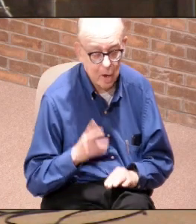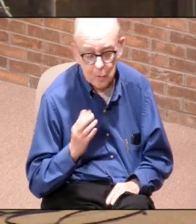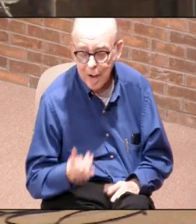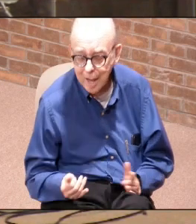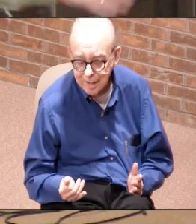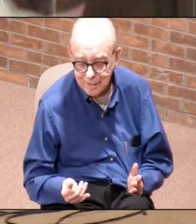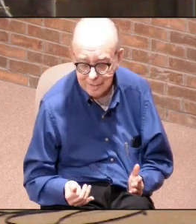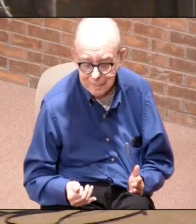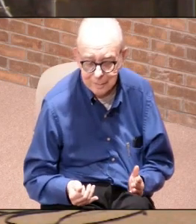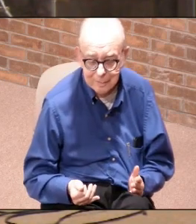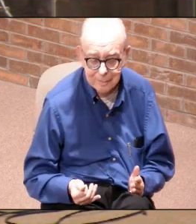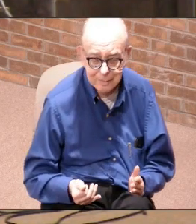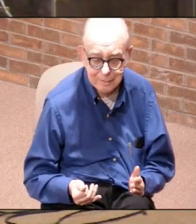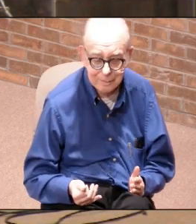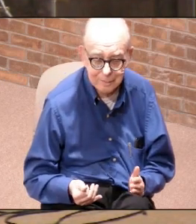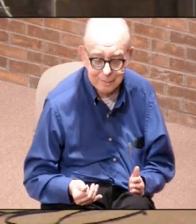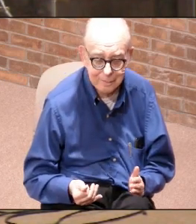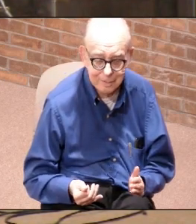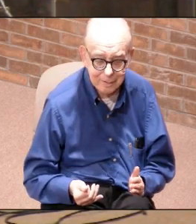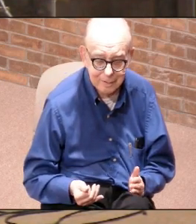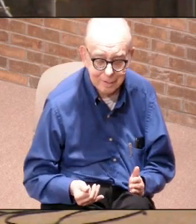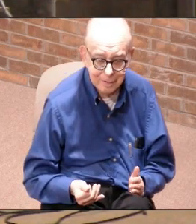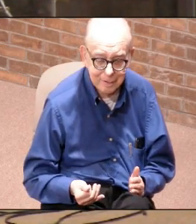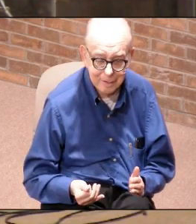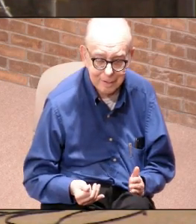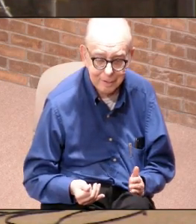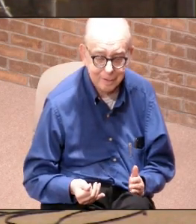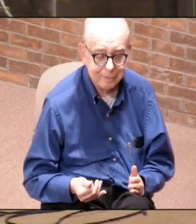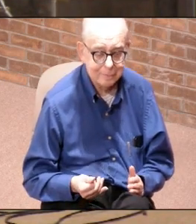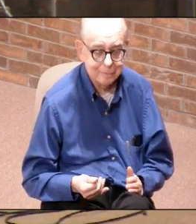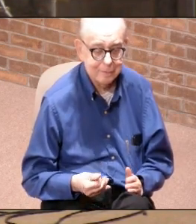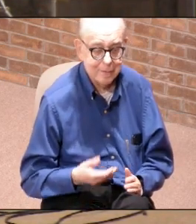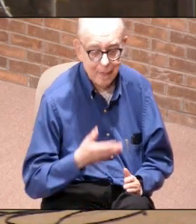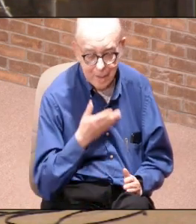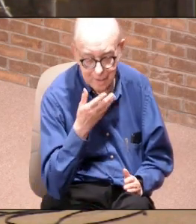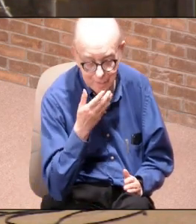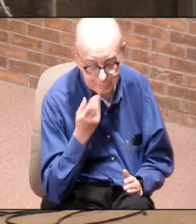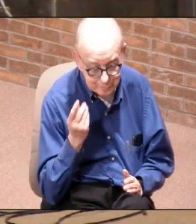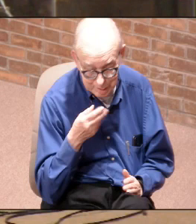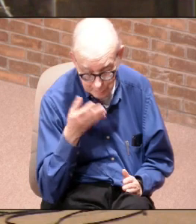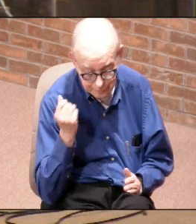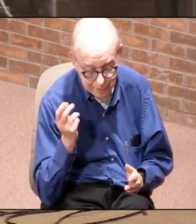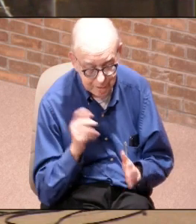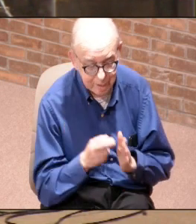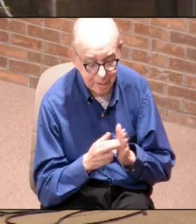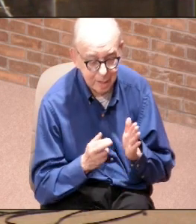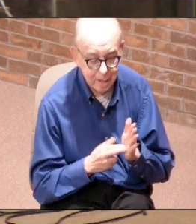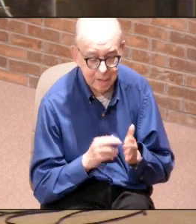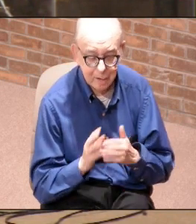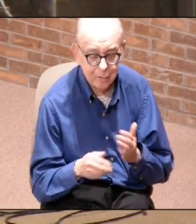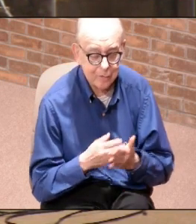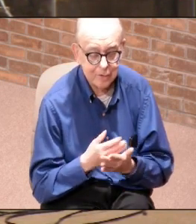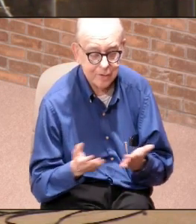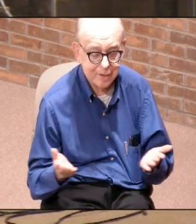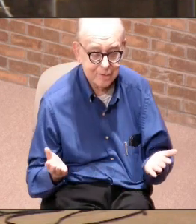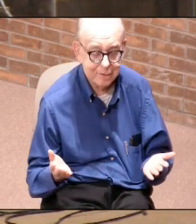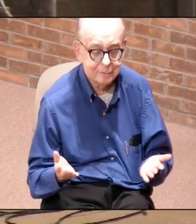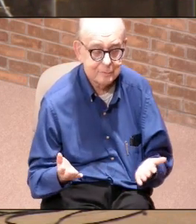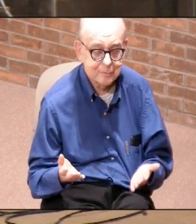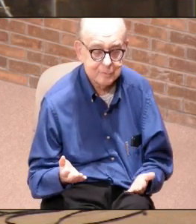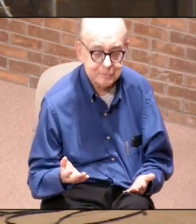Because why? They forgot the rules about all of these things.